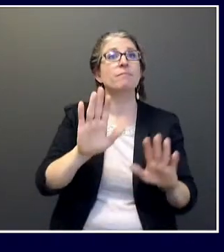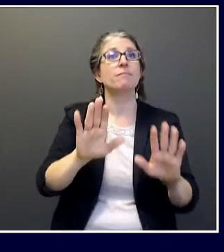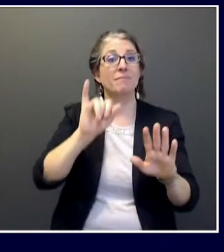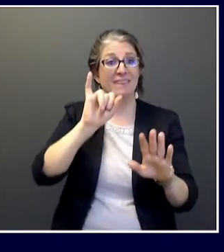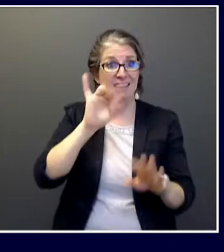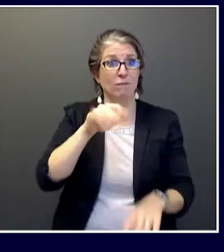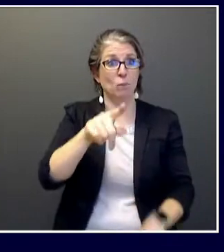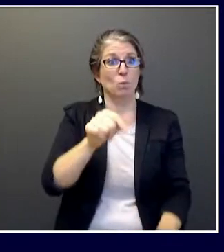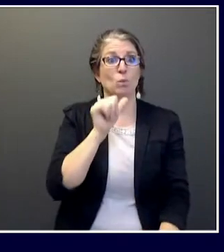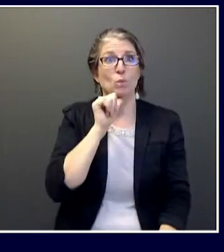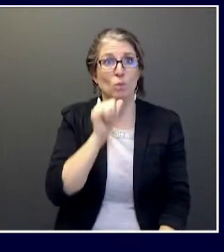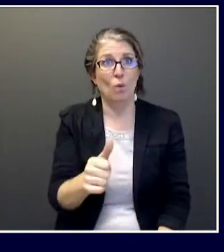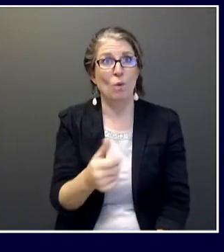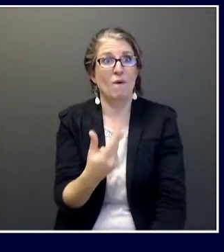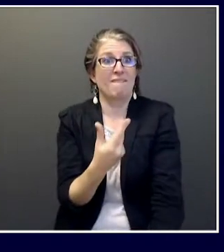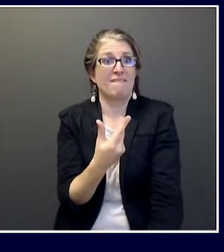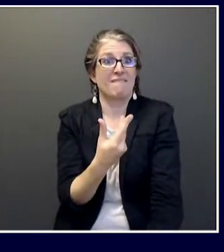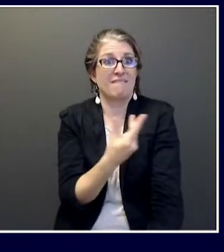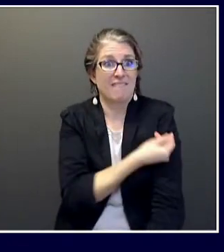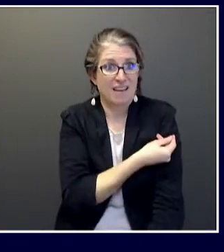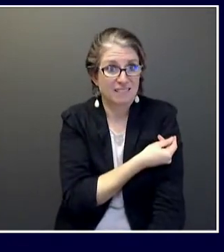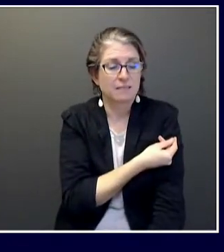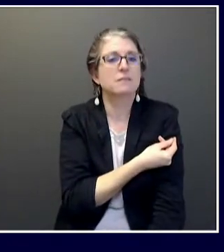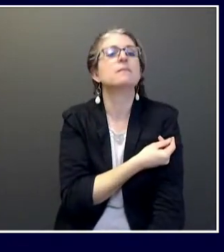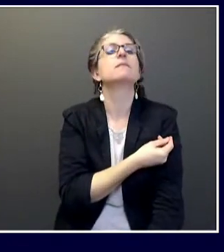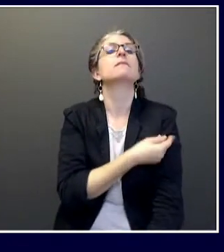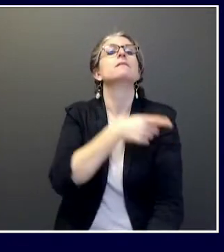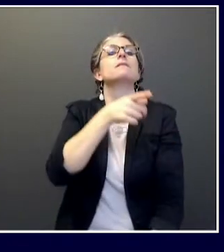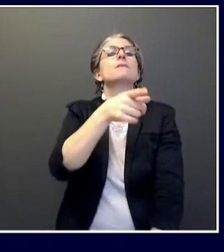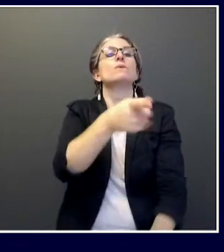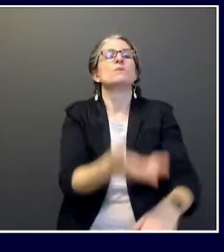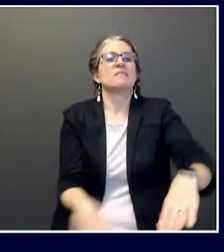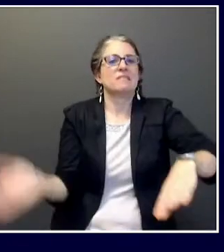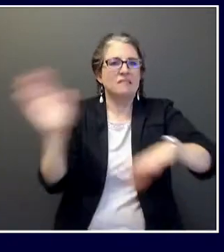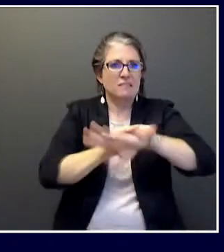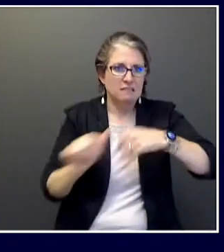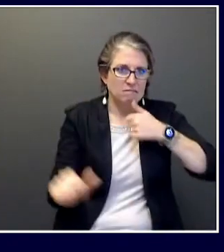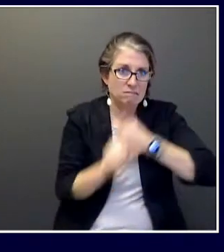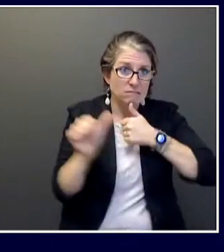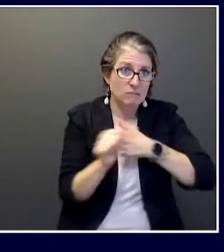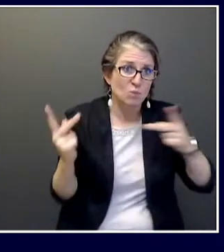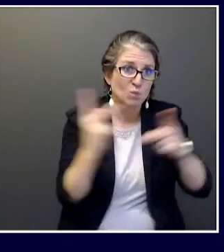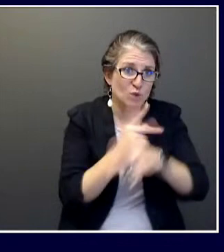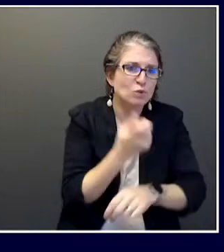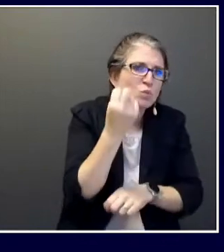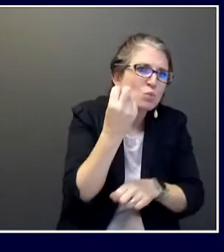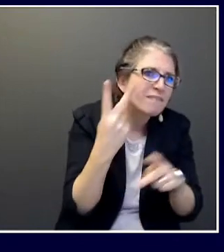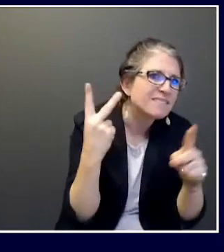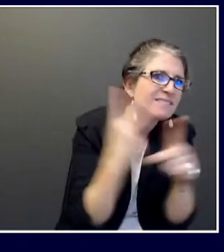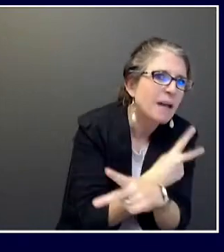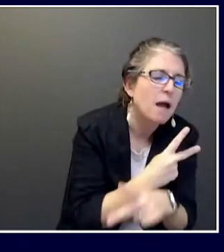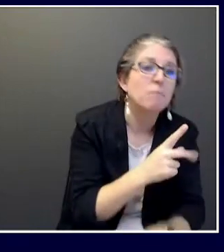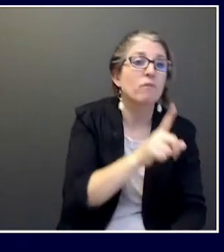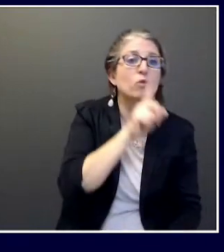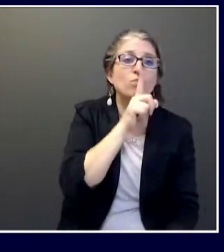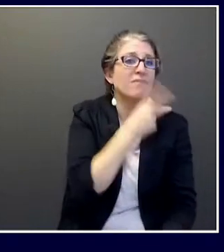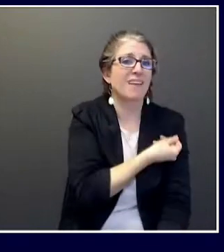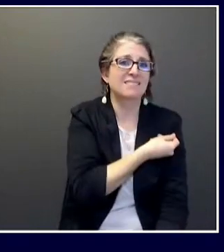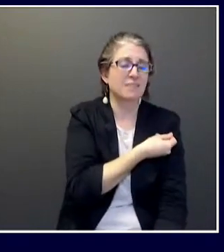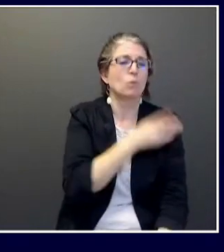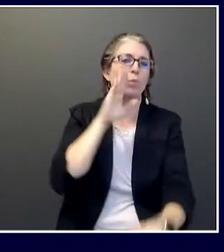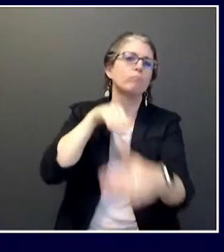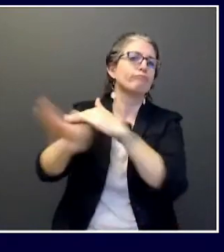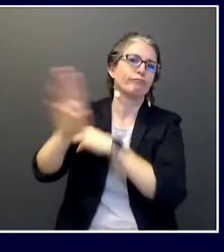vaccinated. As more people get vaccinated in Maine and across the country, a small, rare thing that